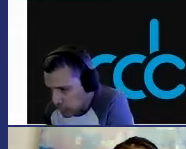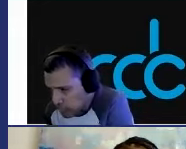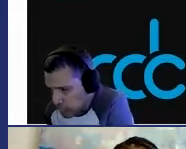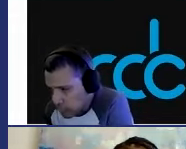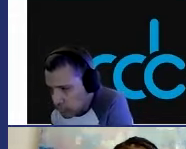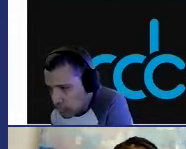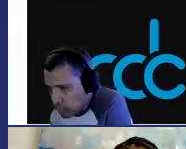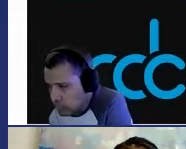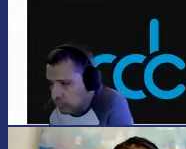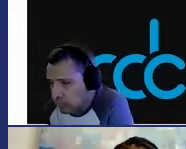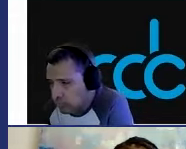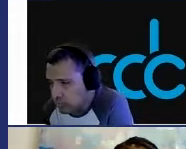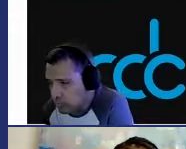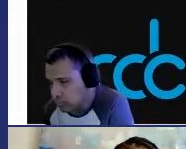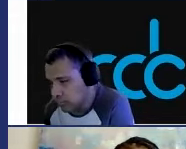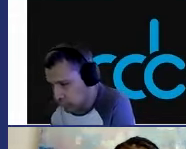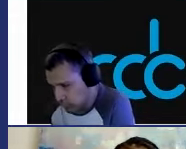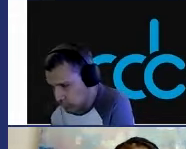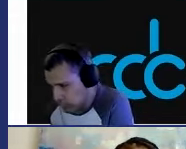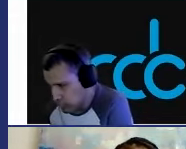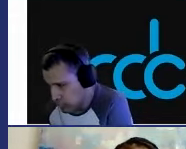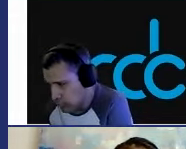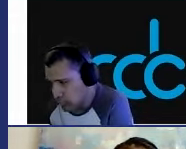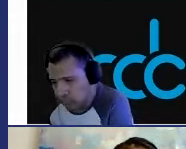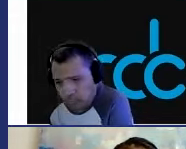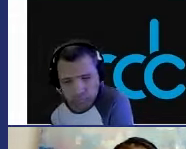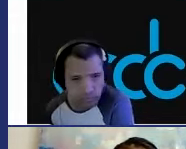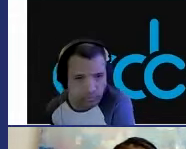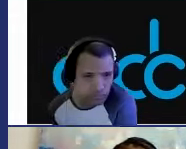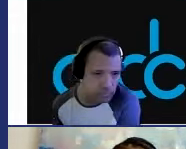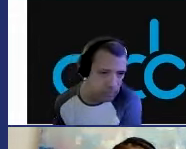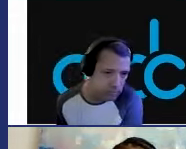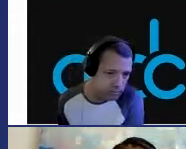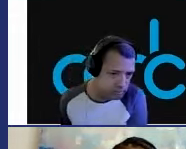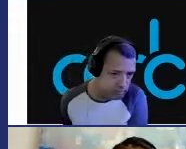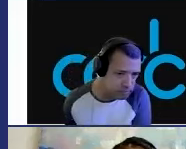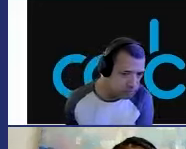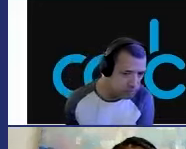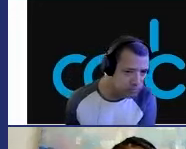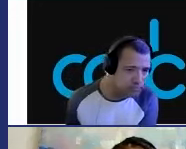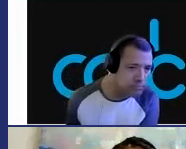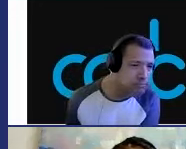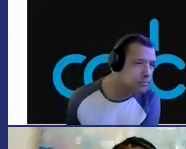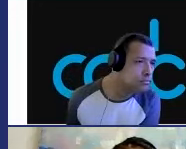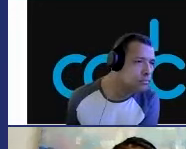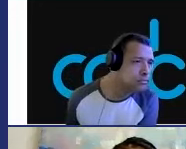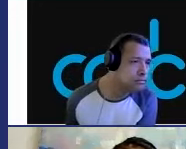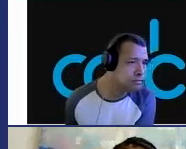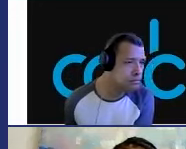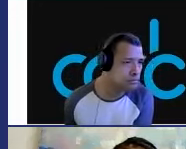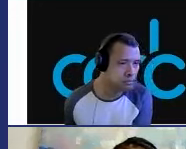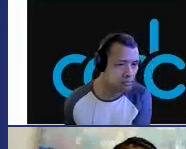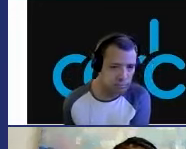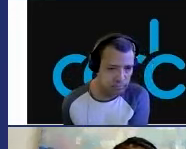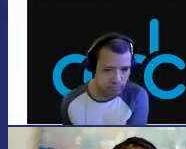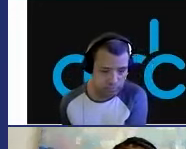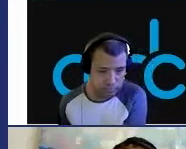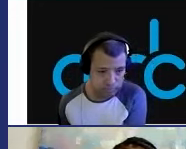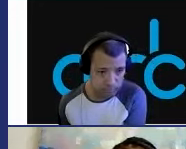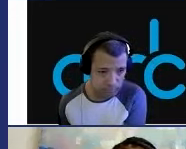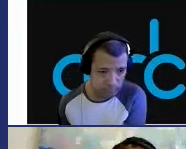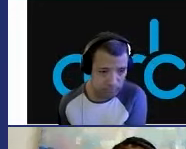that providers are asking that question during well visits. So there is data that we have available now where we can determine if